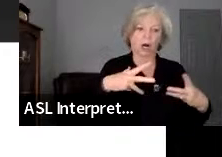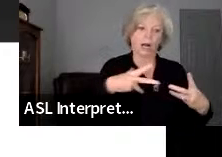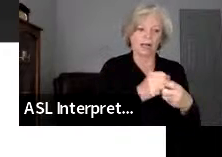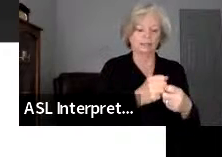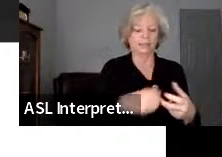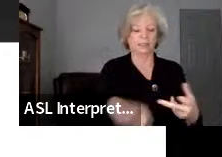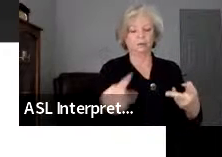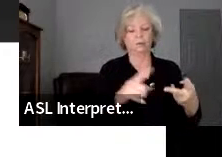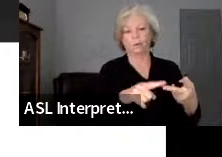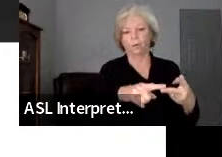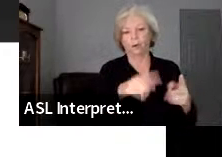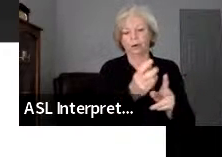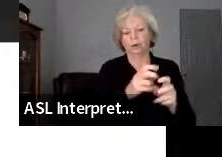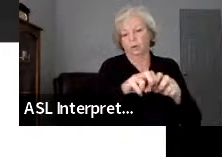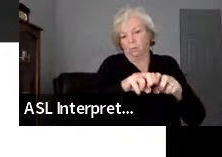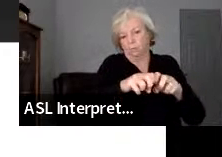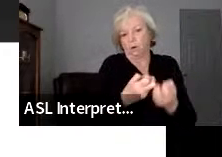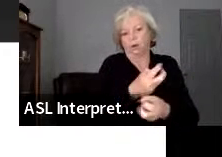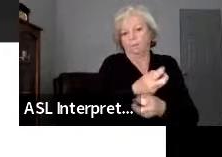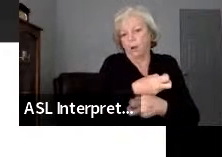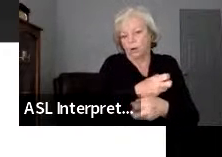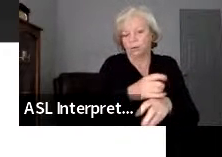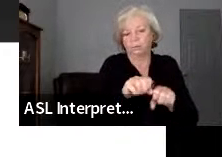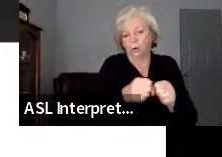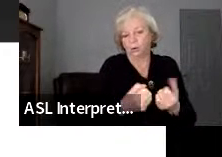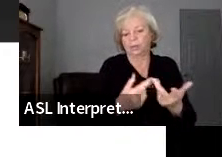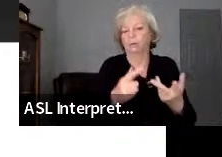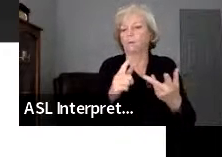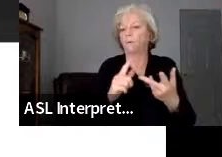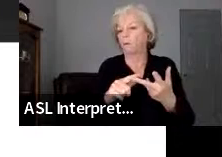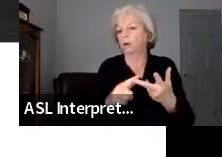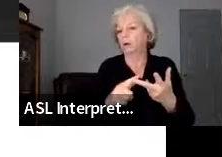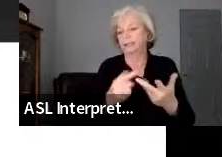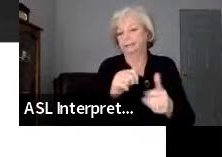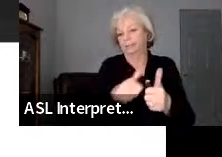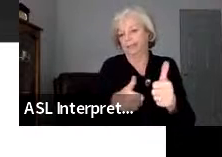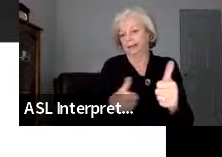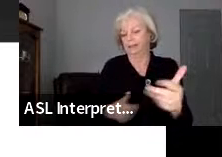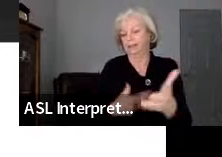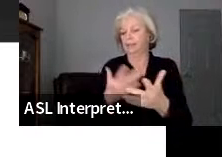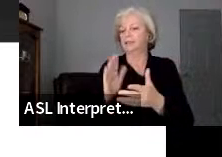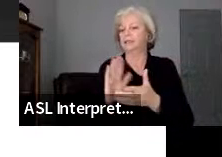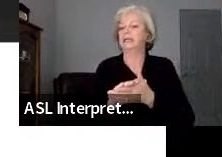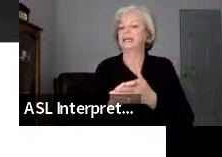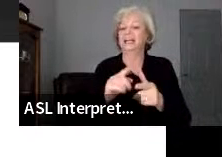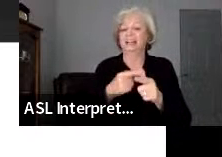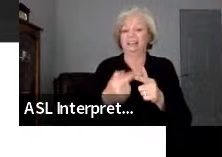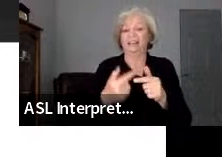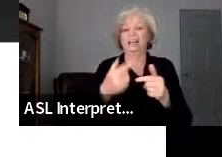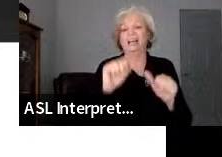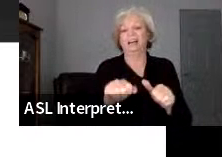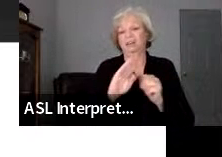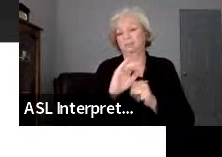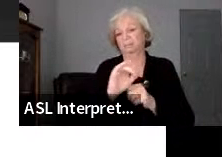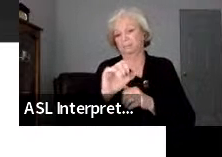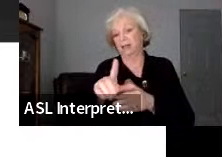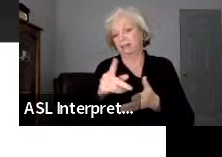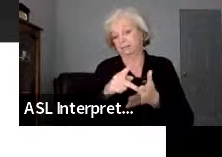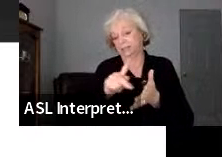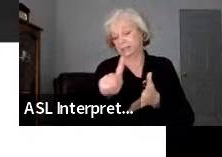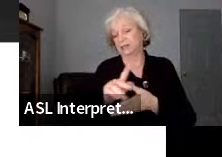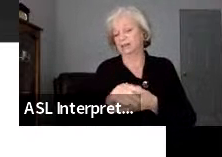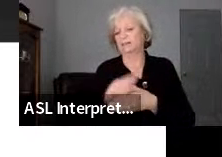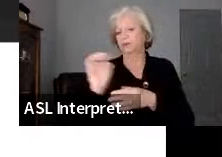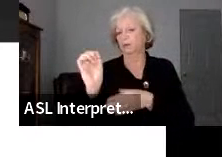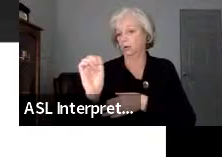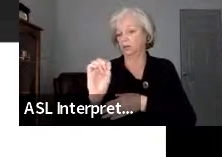So they get kind of pushed down in the priority list, and then they're billed for that transport and the emergency room service.